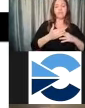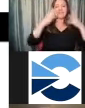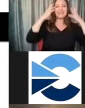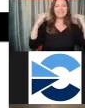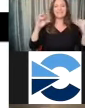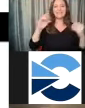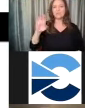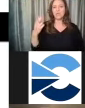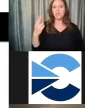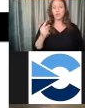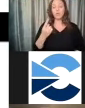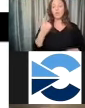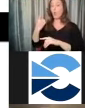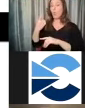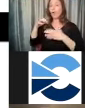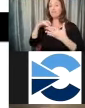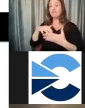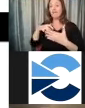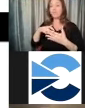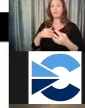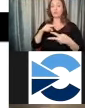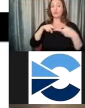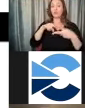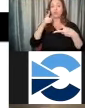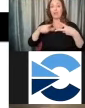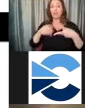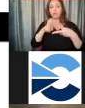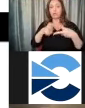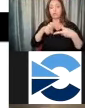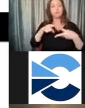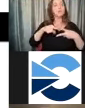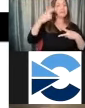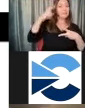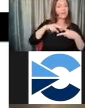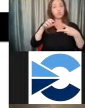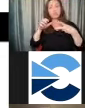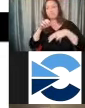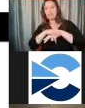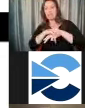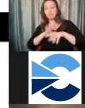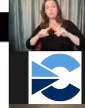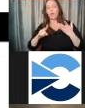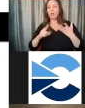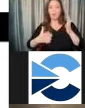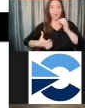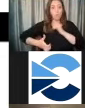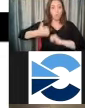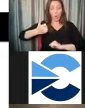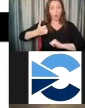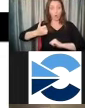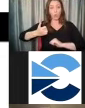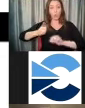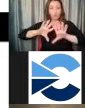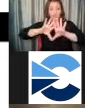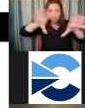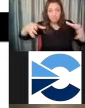1 study was administered in 2 languages, Spanish and English. However, the overwhelming majority of the sample